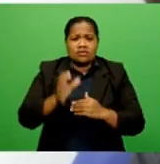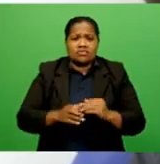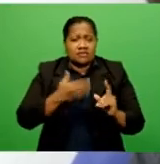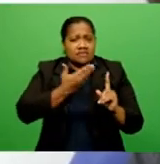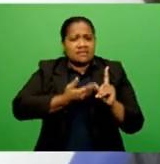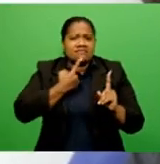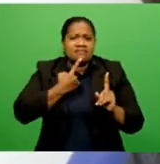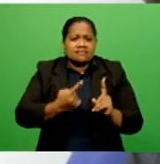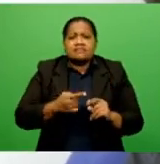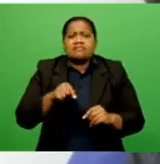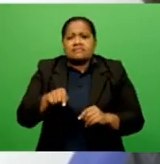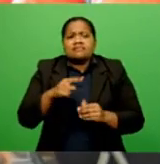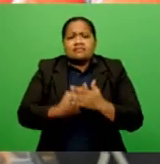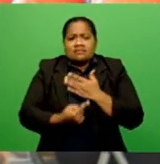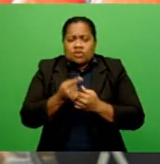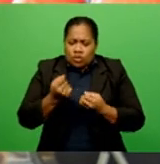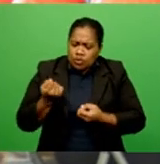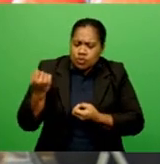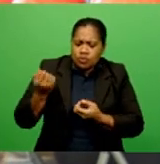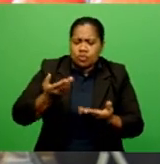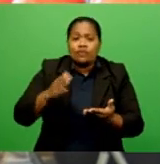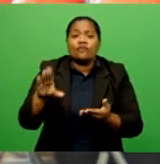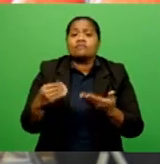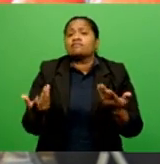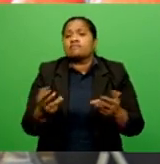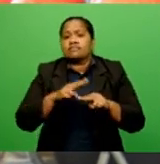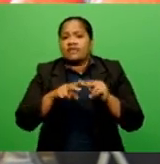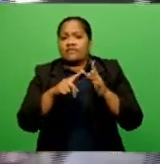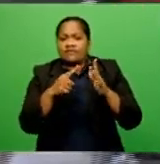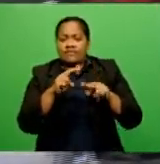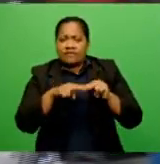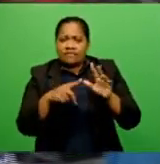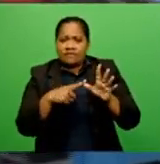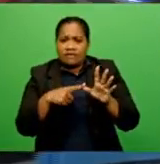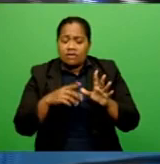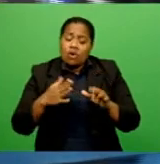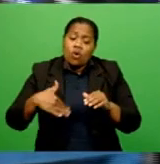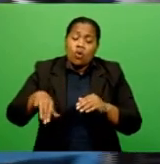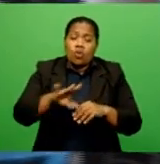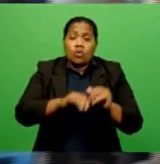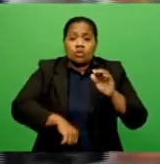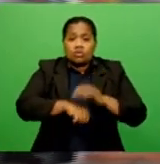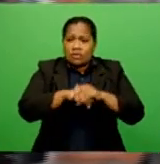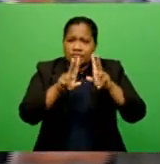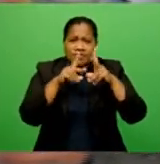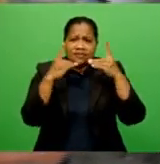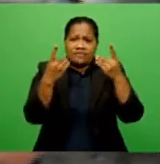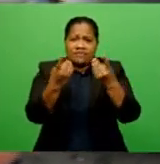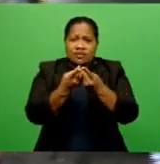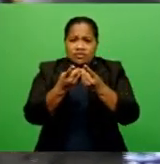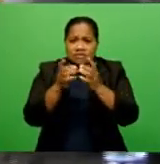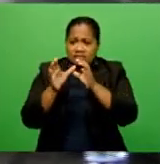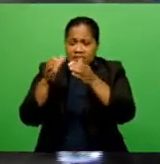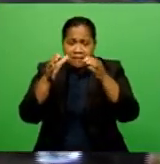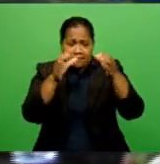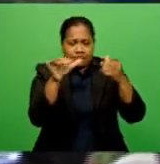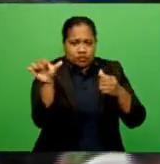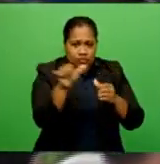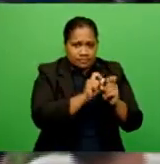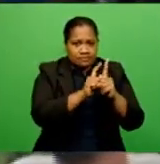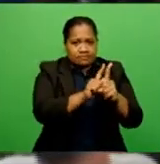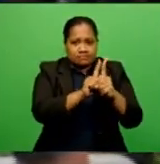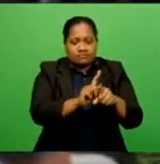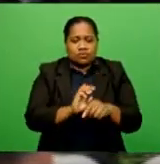has been rolled out by FIFA, where all top divisions clubs should follow. Pal says the workshop was a fruitful one as